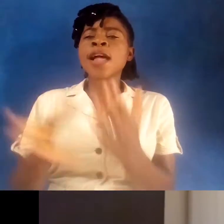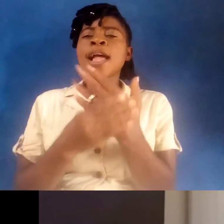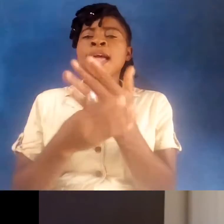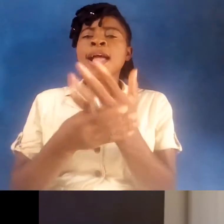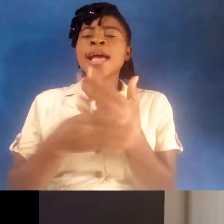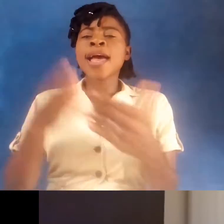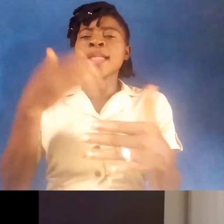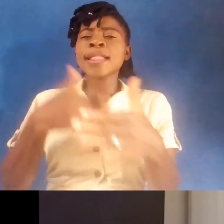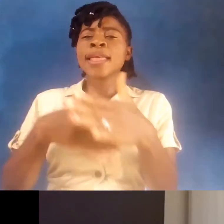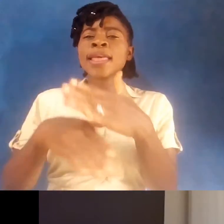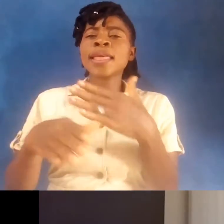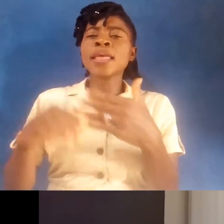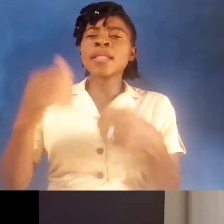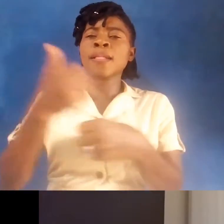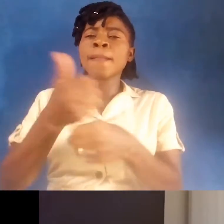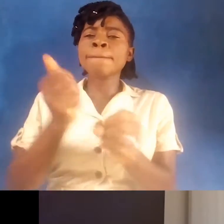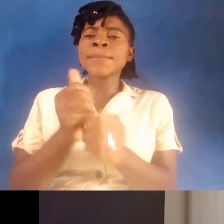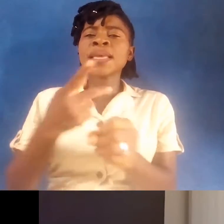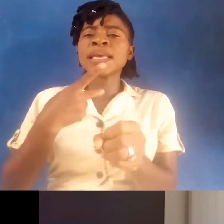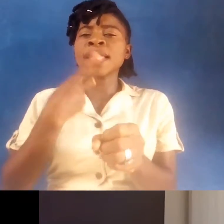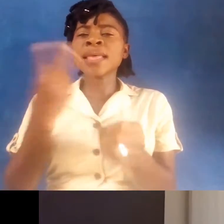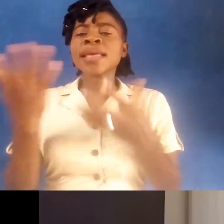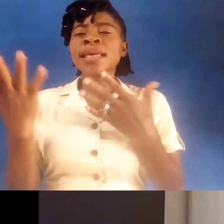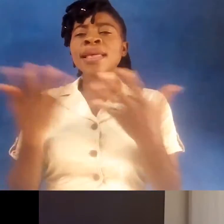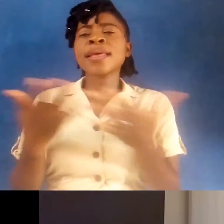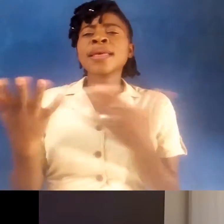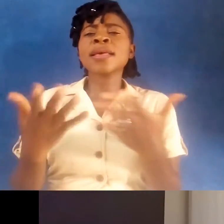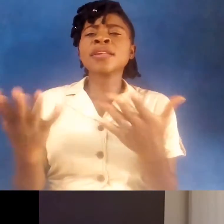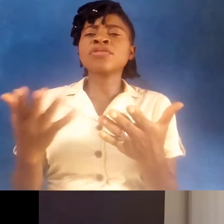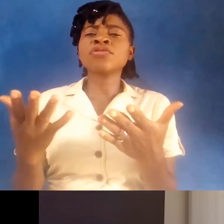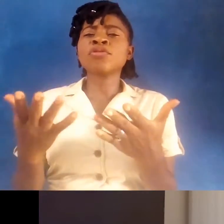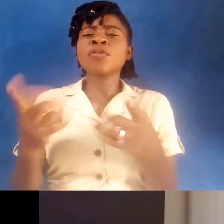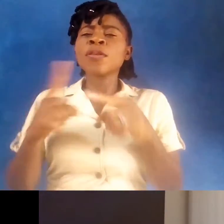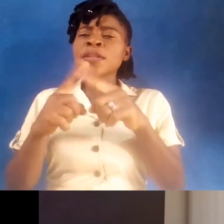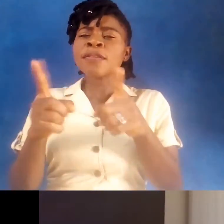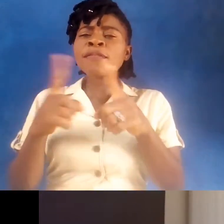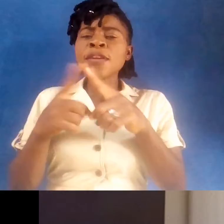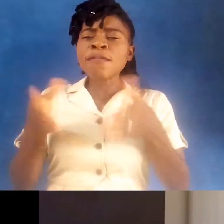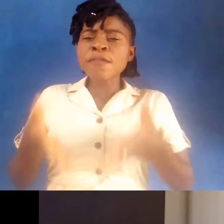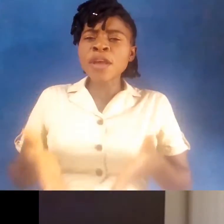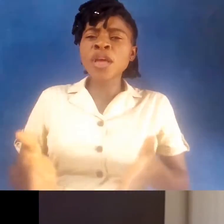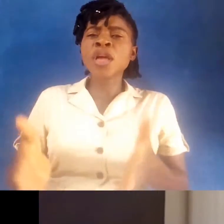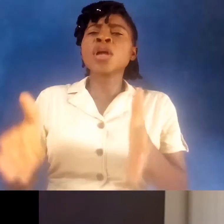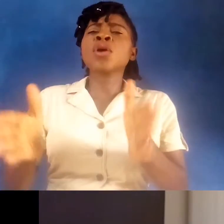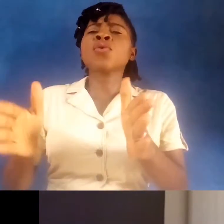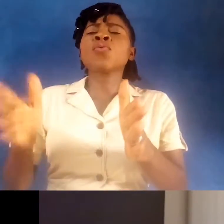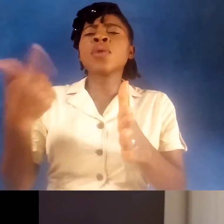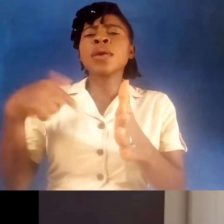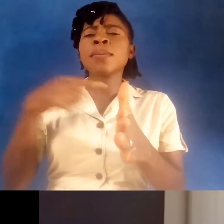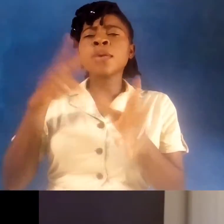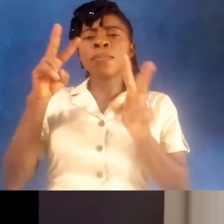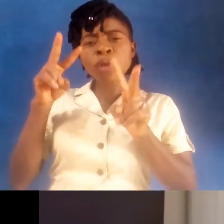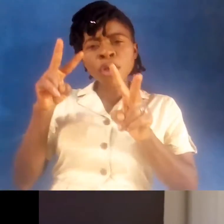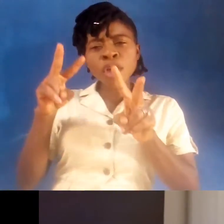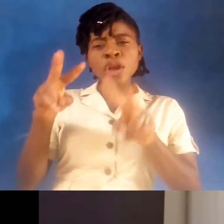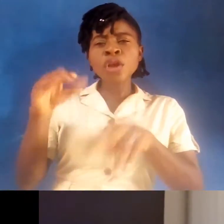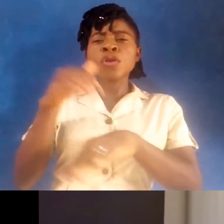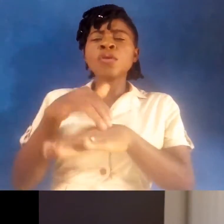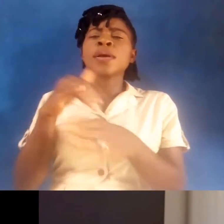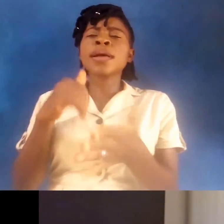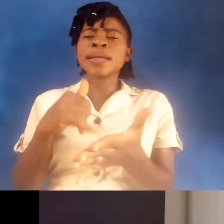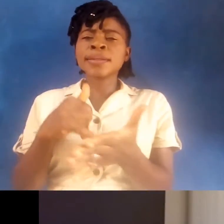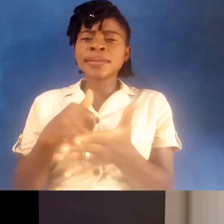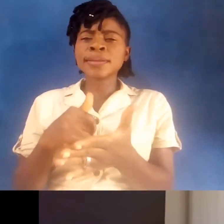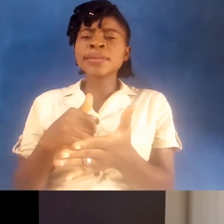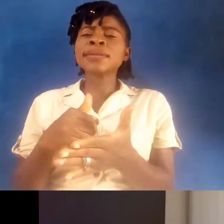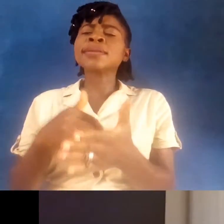ways that they were referred. But as time went on, the study of